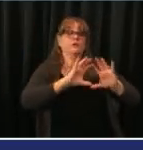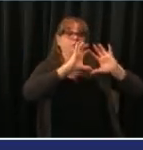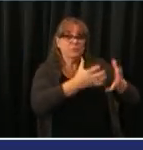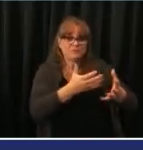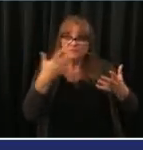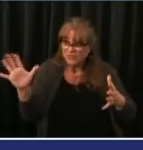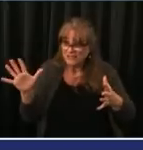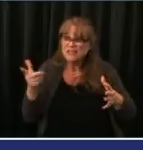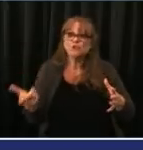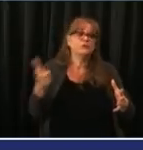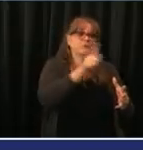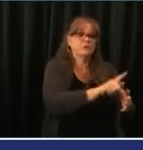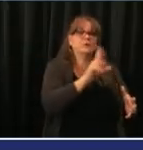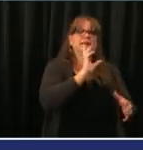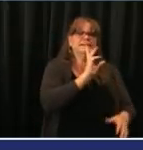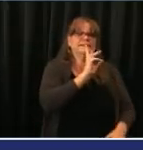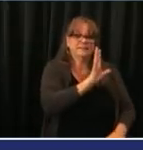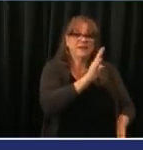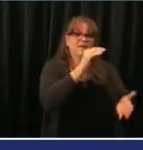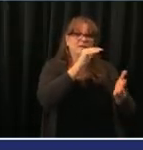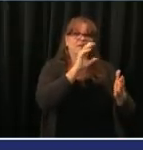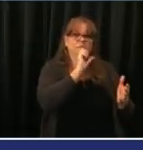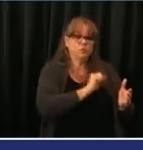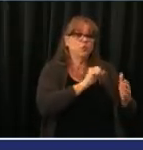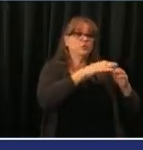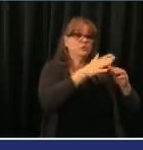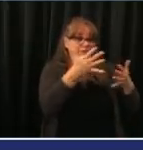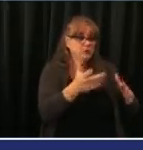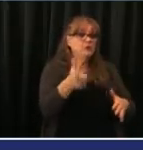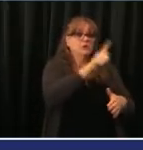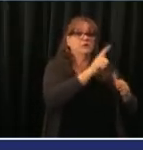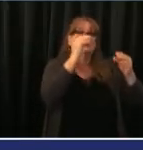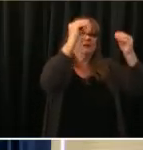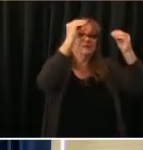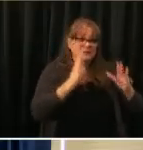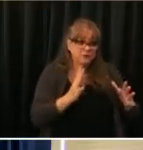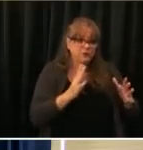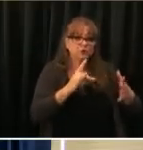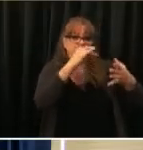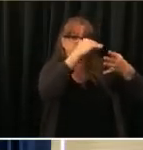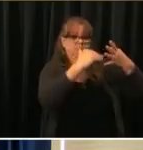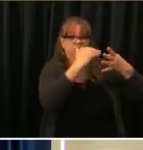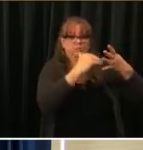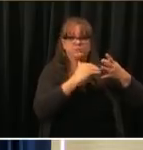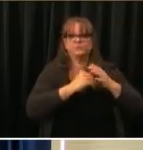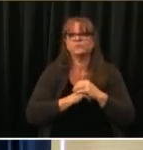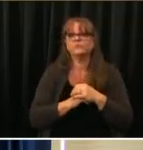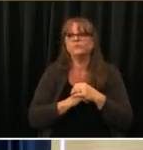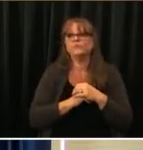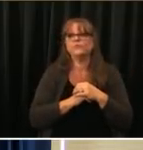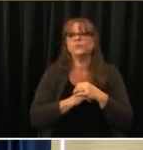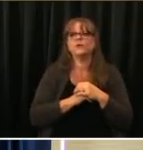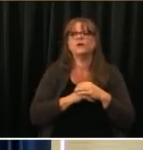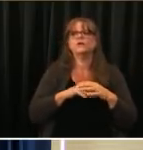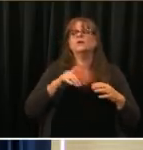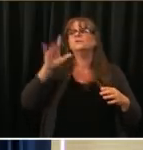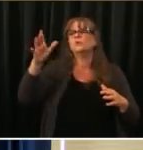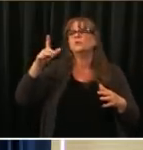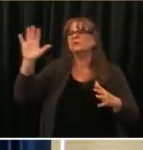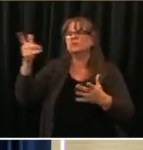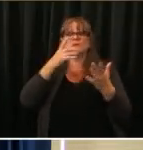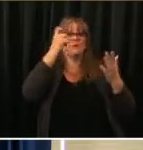69-year-olds here after 8 February. Governor, I'll turn it back to you. Thank you, General Sherman. And from the beginning, I've said that we would make real-time